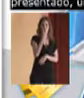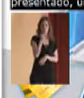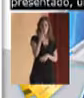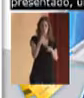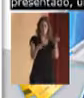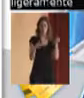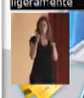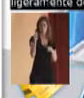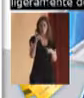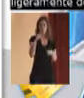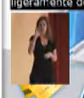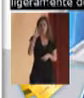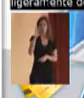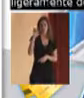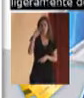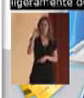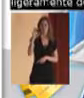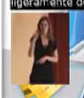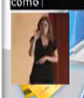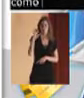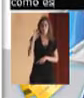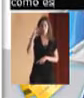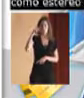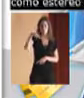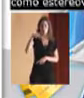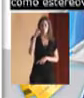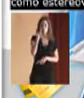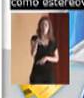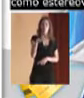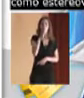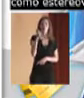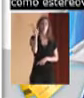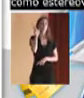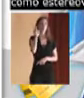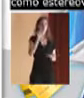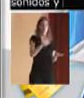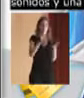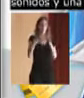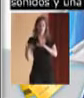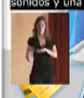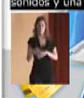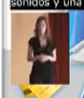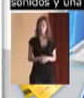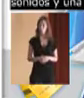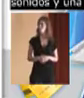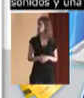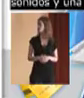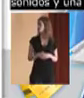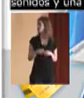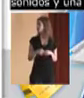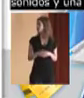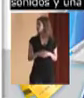similar to what was presented before: capture and processing of images, conversion to sound, and transmission of sounds.